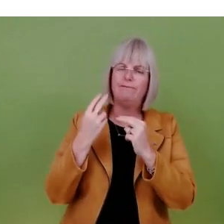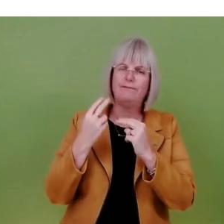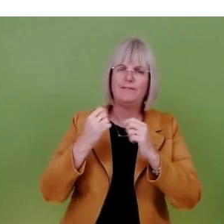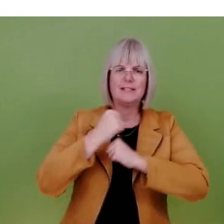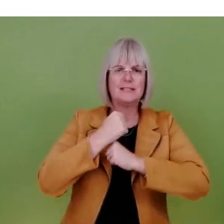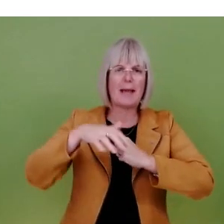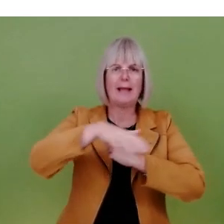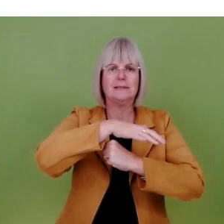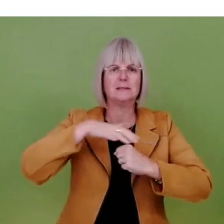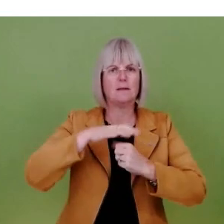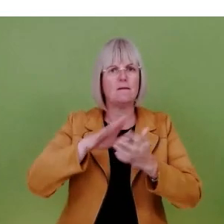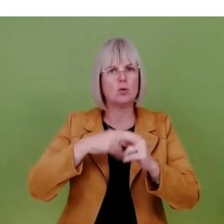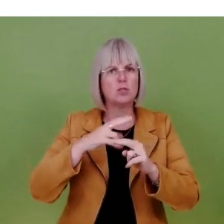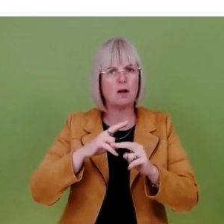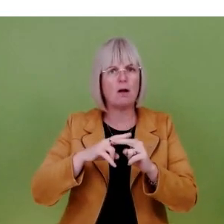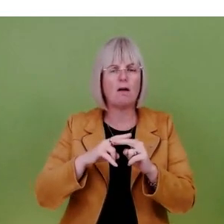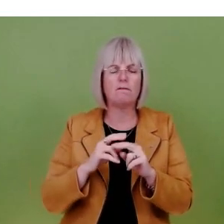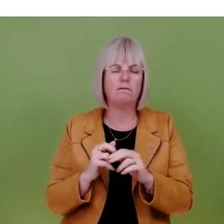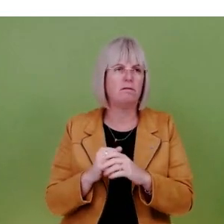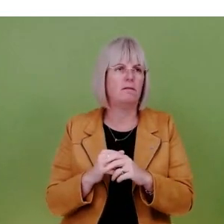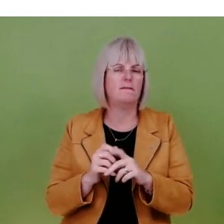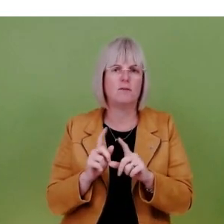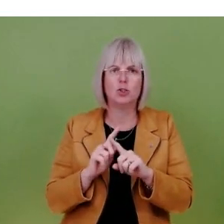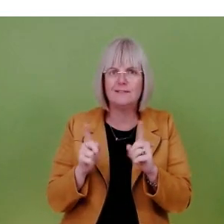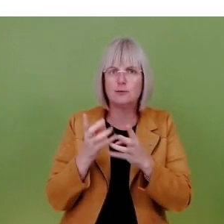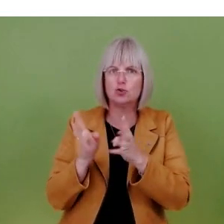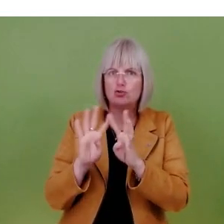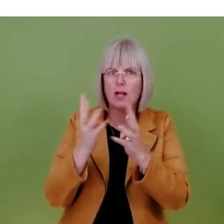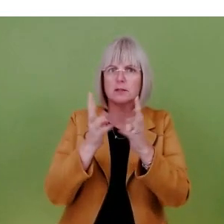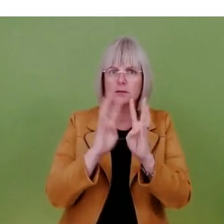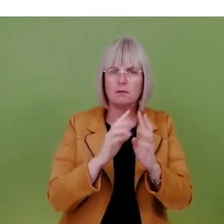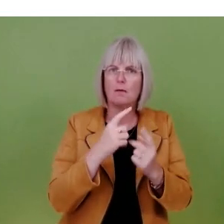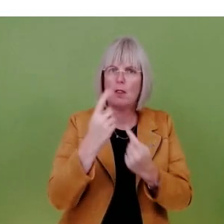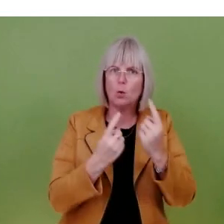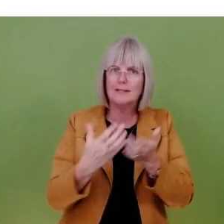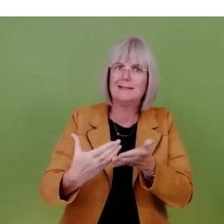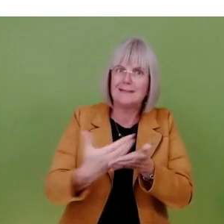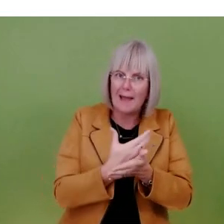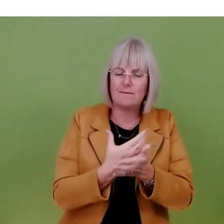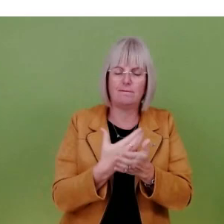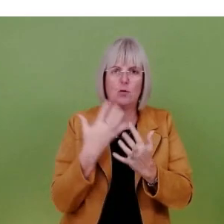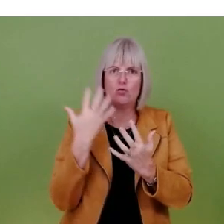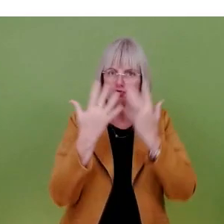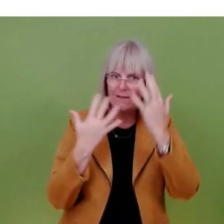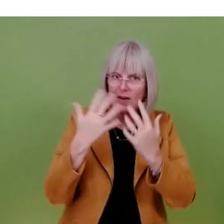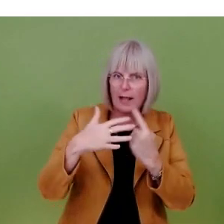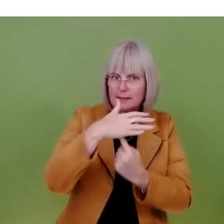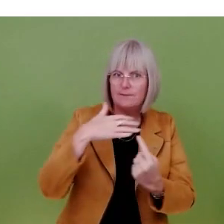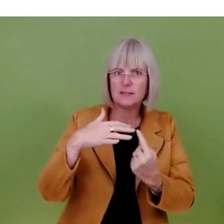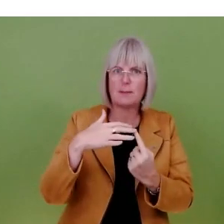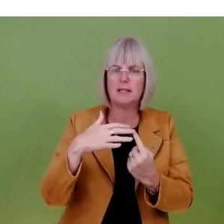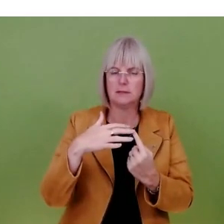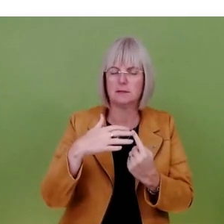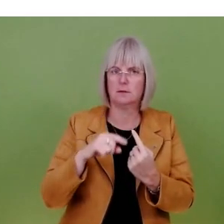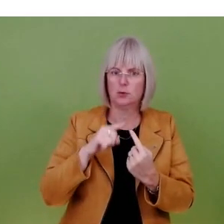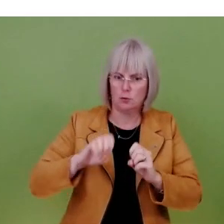in the different trusts. Reflective spaces are really integral to be provided ongoing support for people